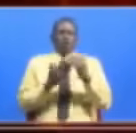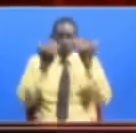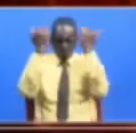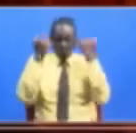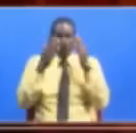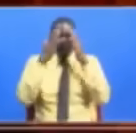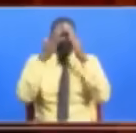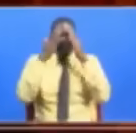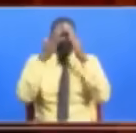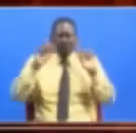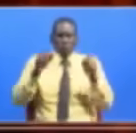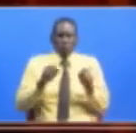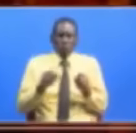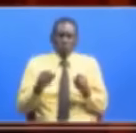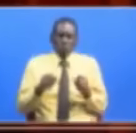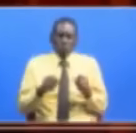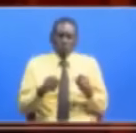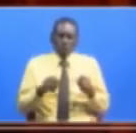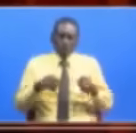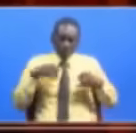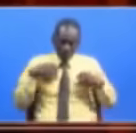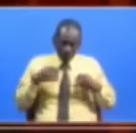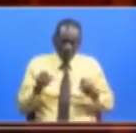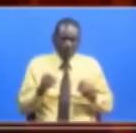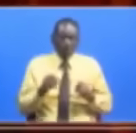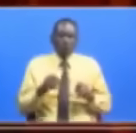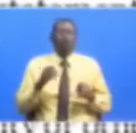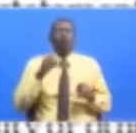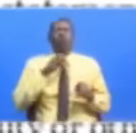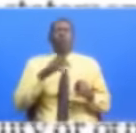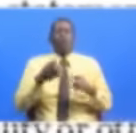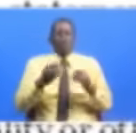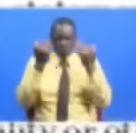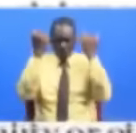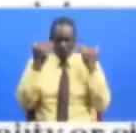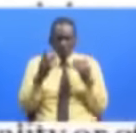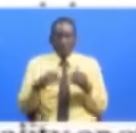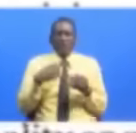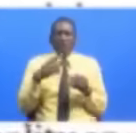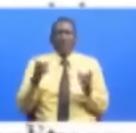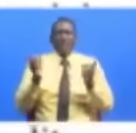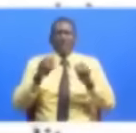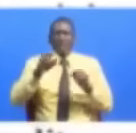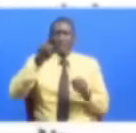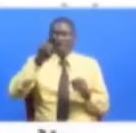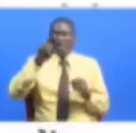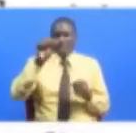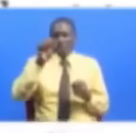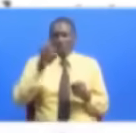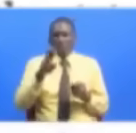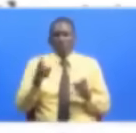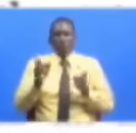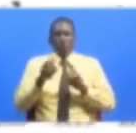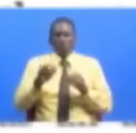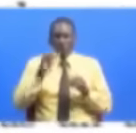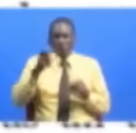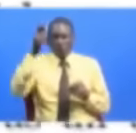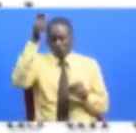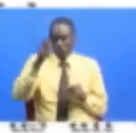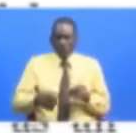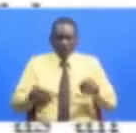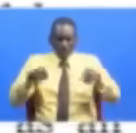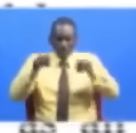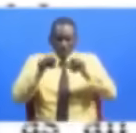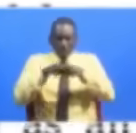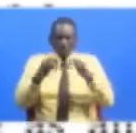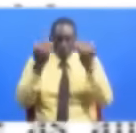Court, aware of a possible quest for redress from the lawyer, quips that it is untenable that Ahmednasir would seek justice in the